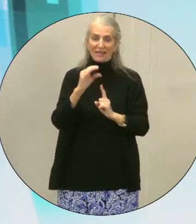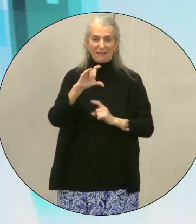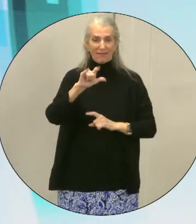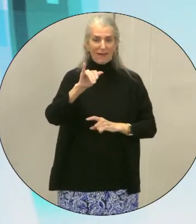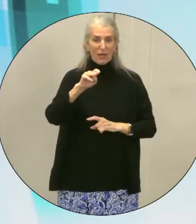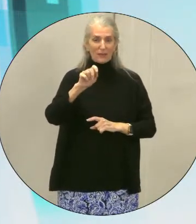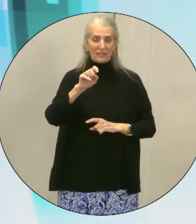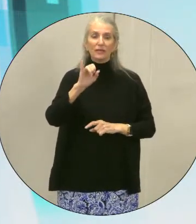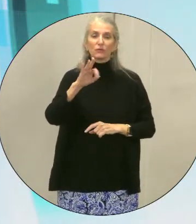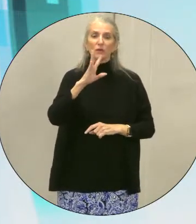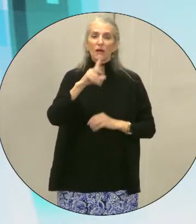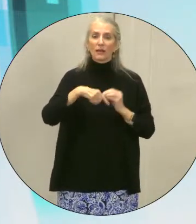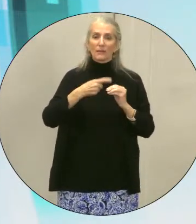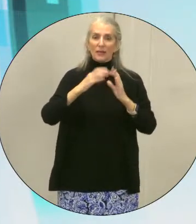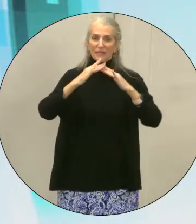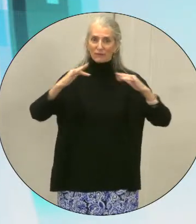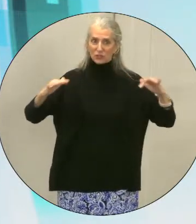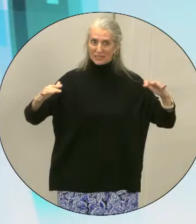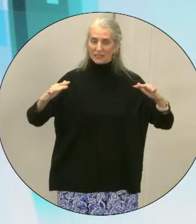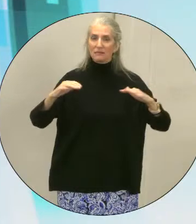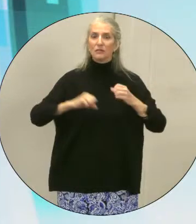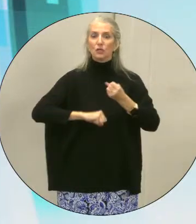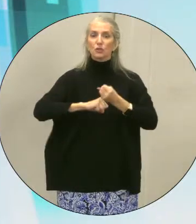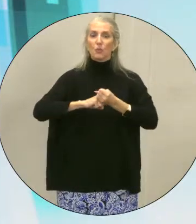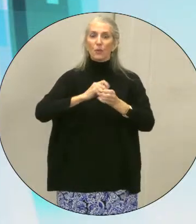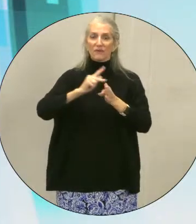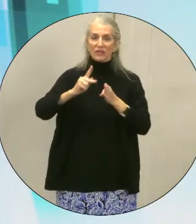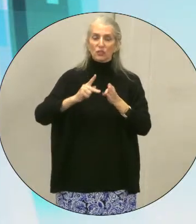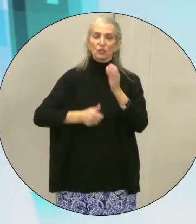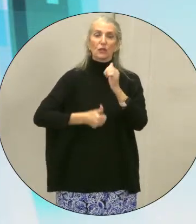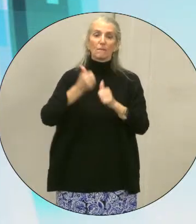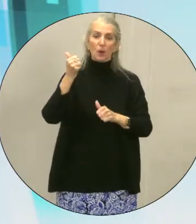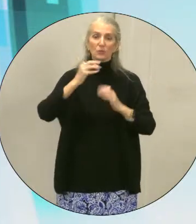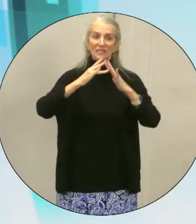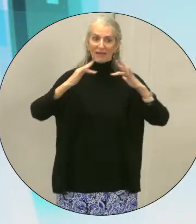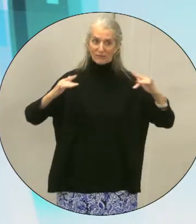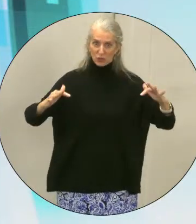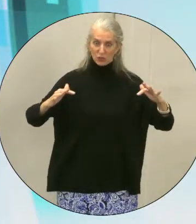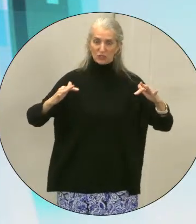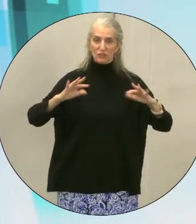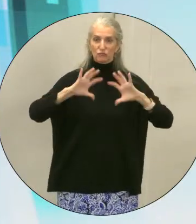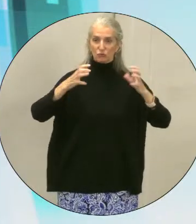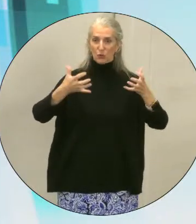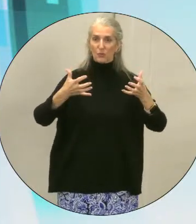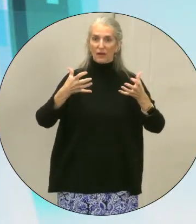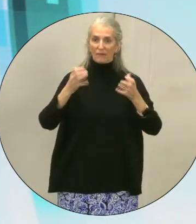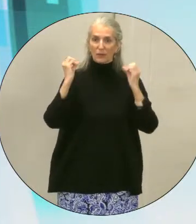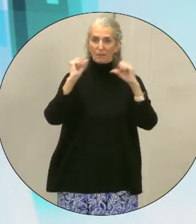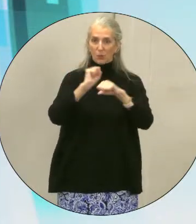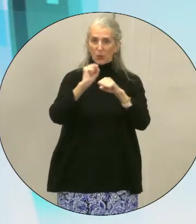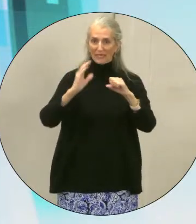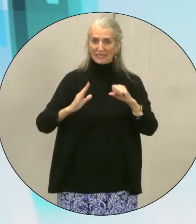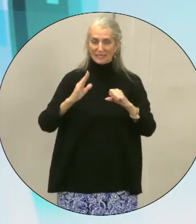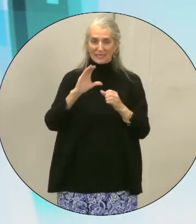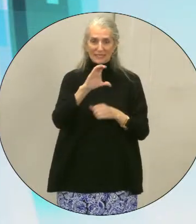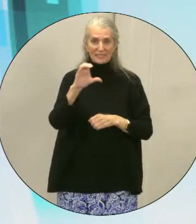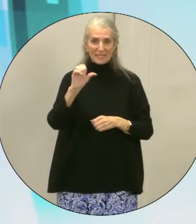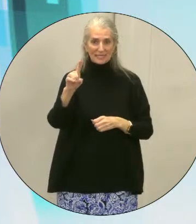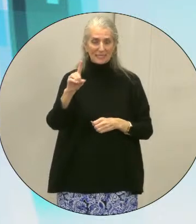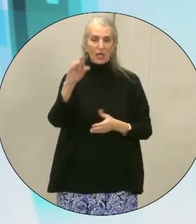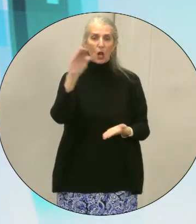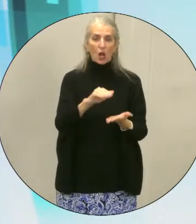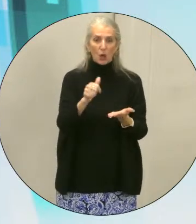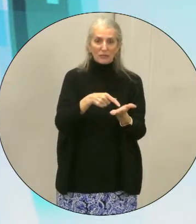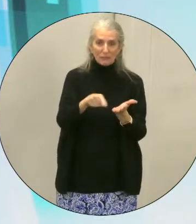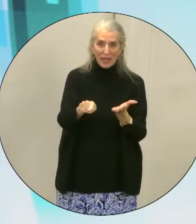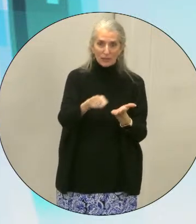about diversity, support professionals are the most diverse set of employees in the school district. We're the lowest paid. We're